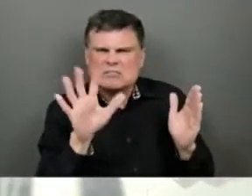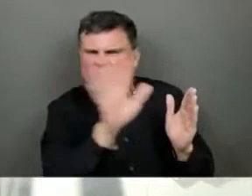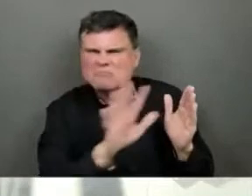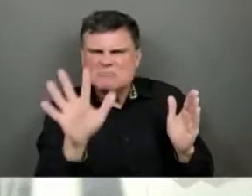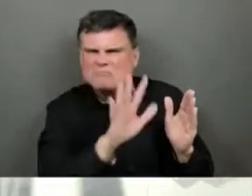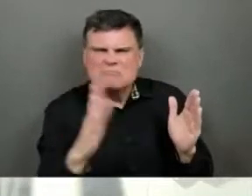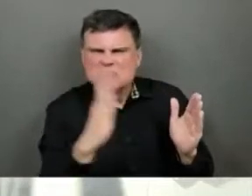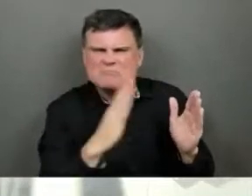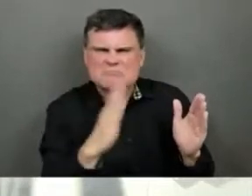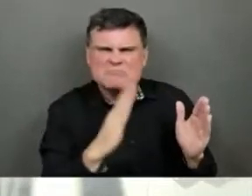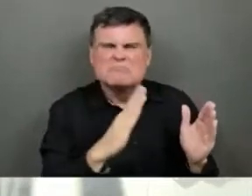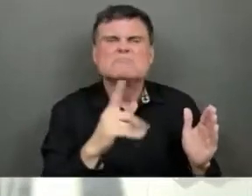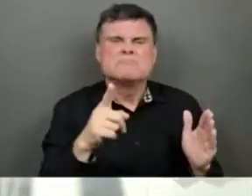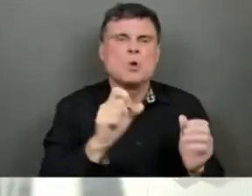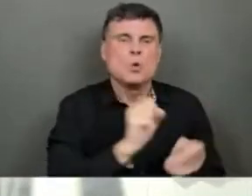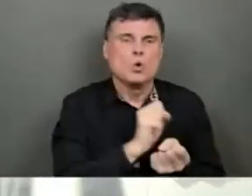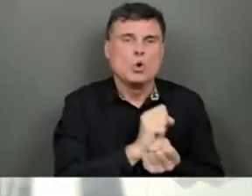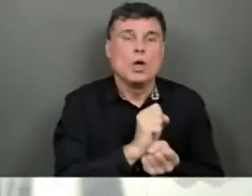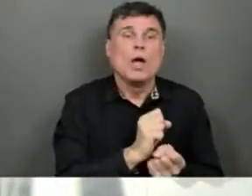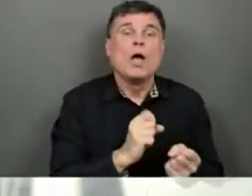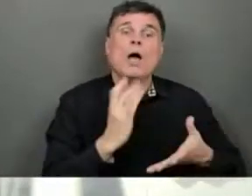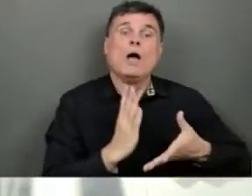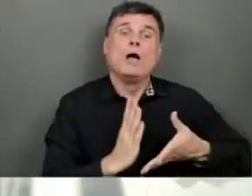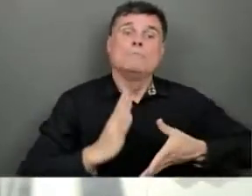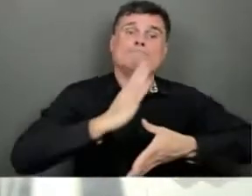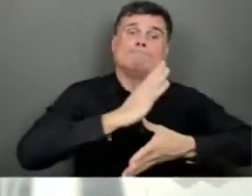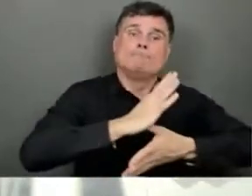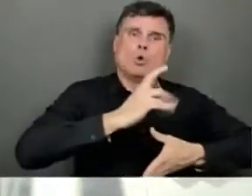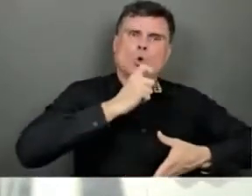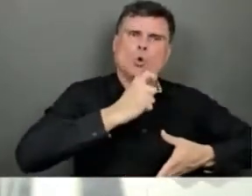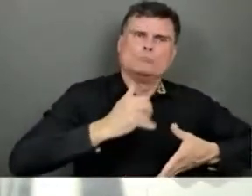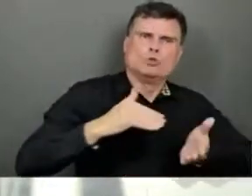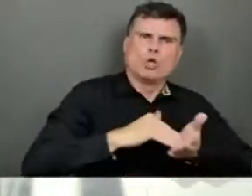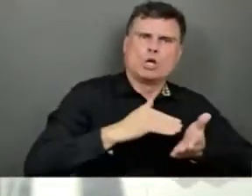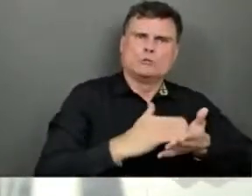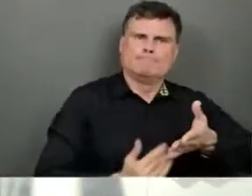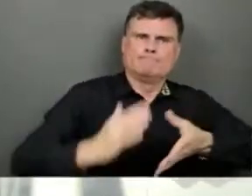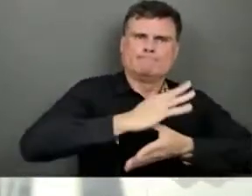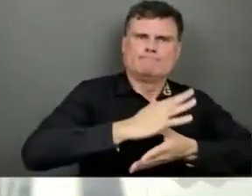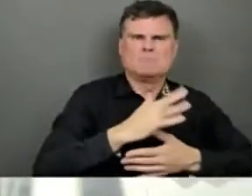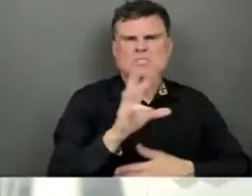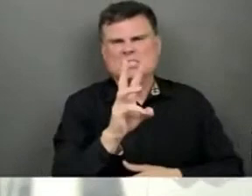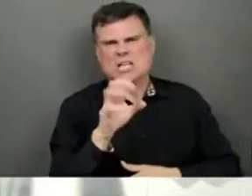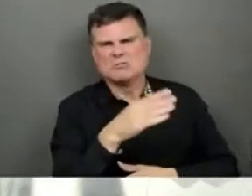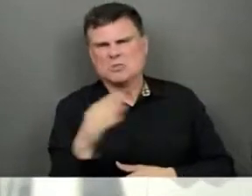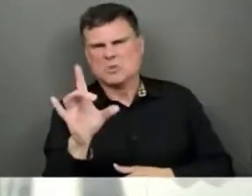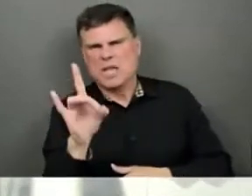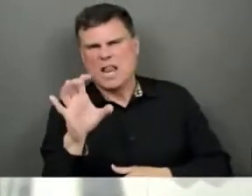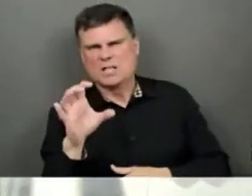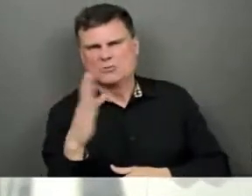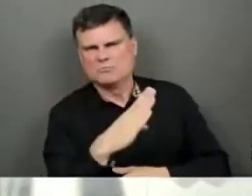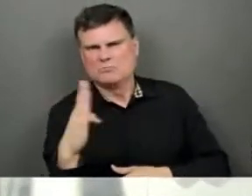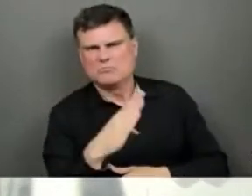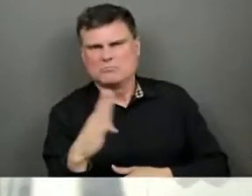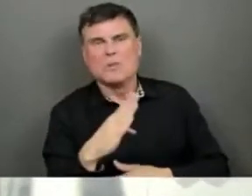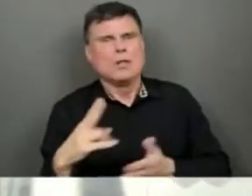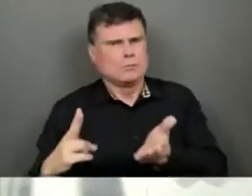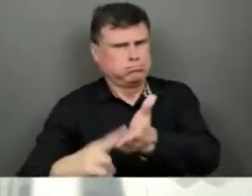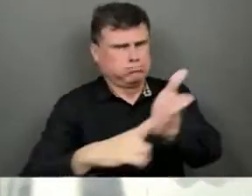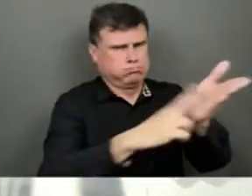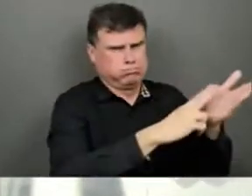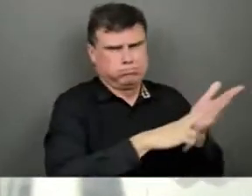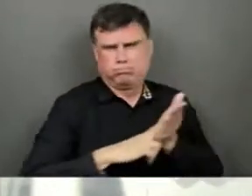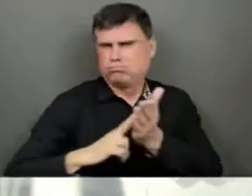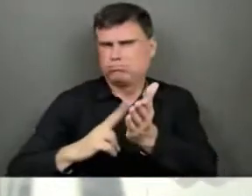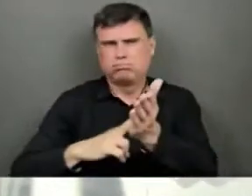are 6,800. So it has been a breathtaking success so far. This is a transformation. People have